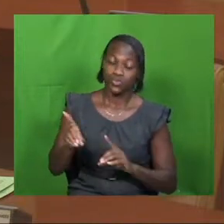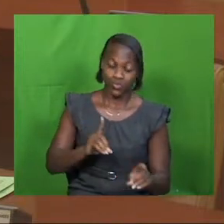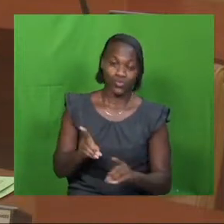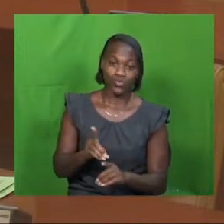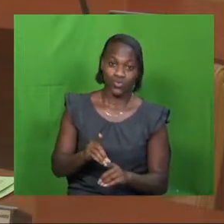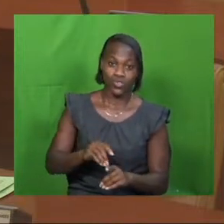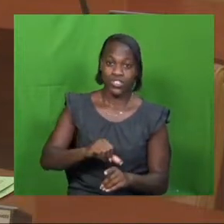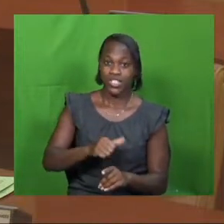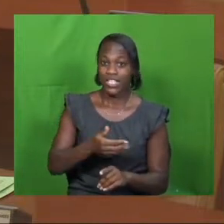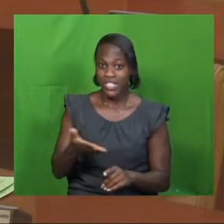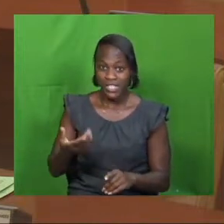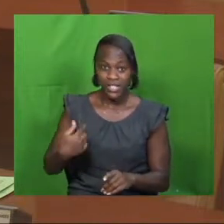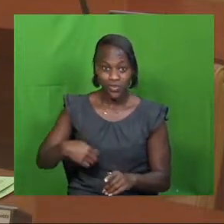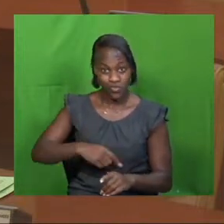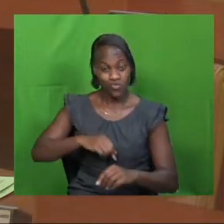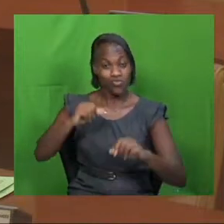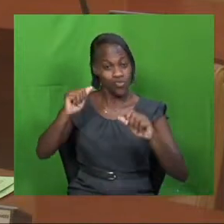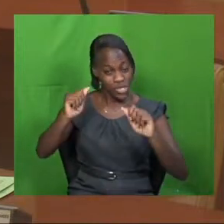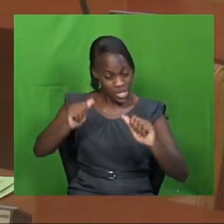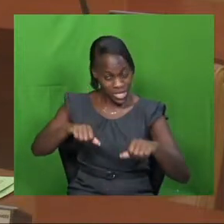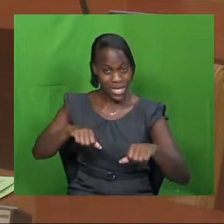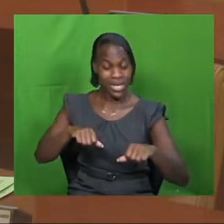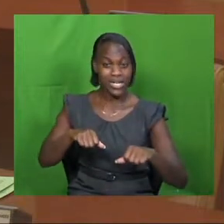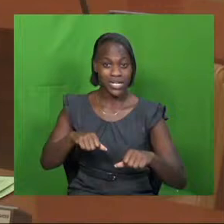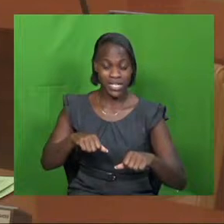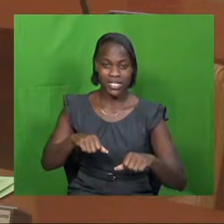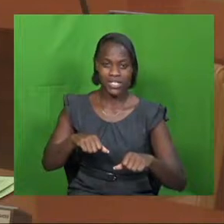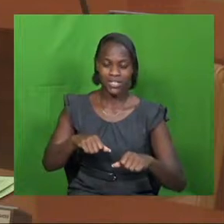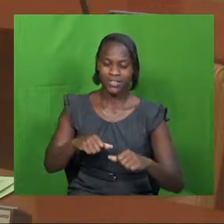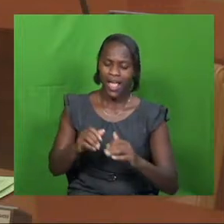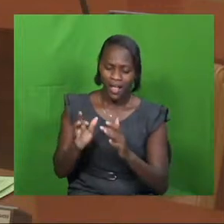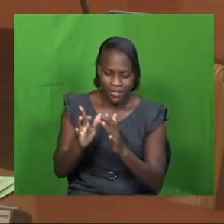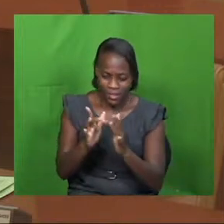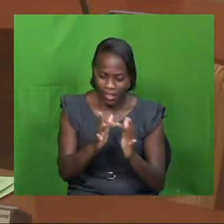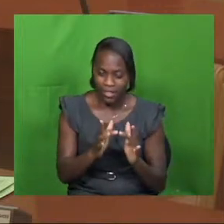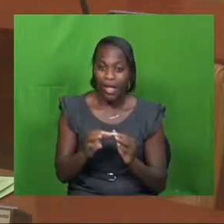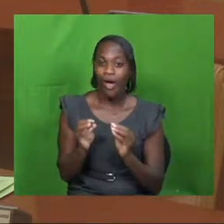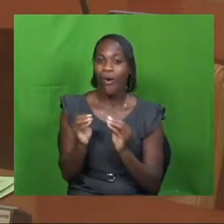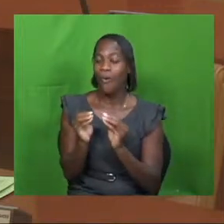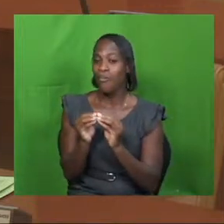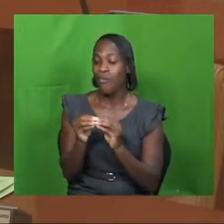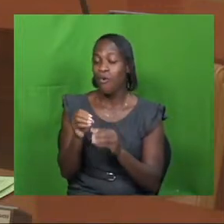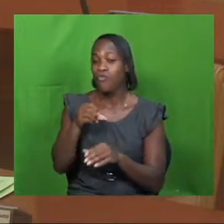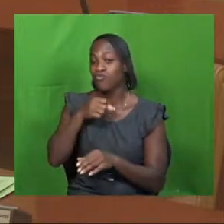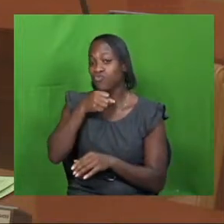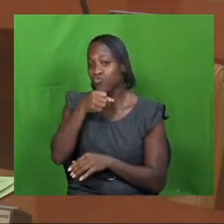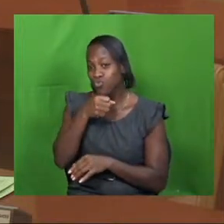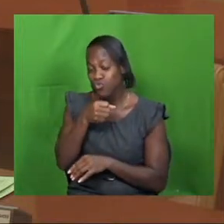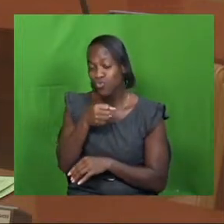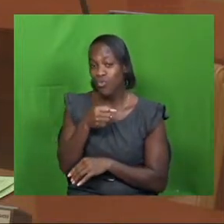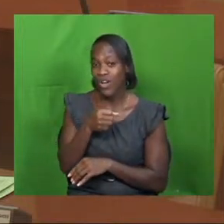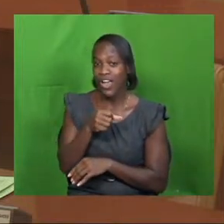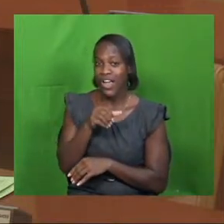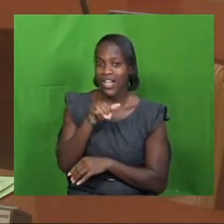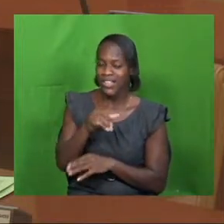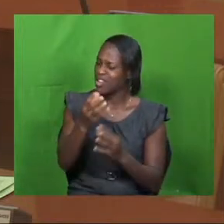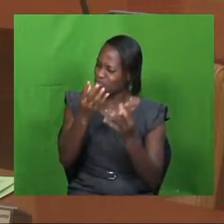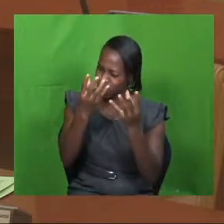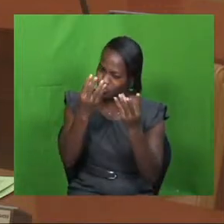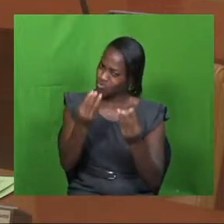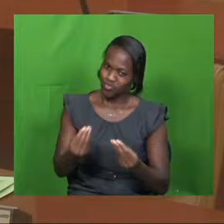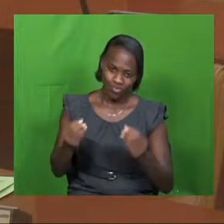and anything within our means to engage further and ensure that ultimately we'll be able to resolve these